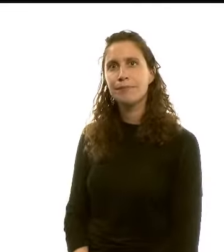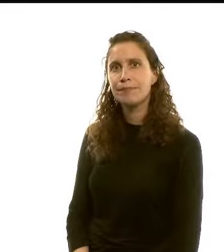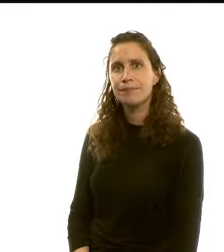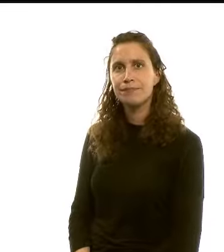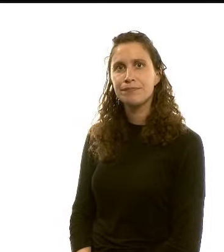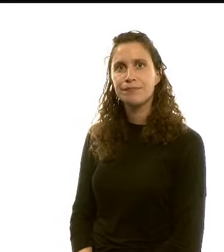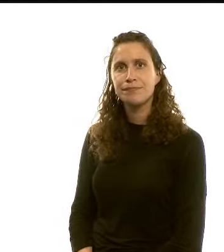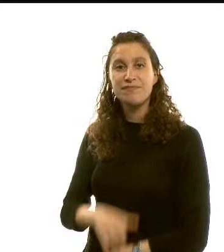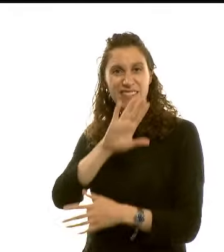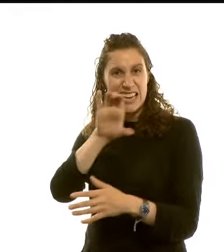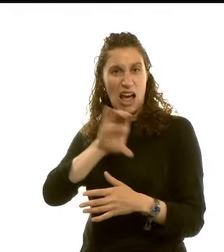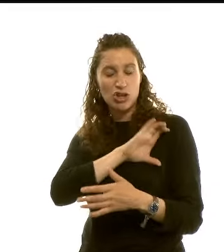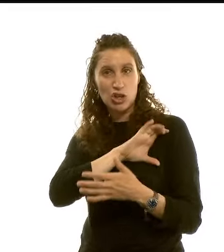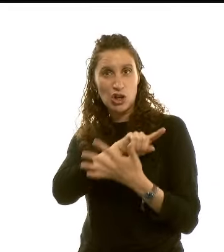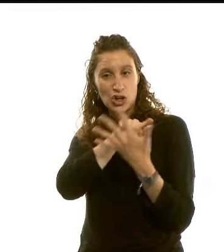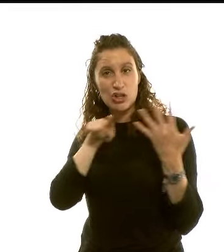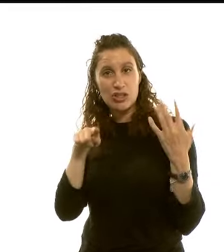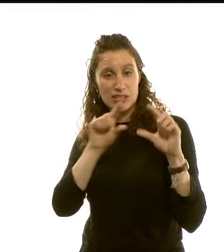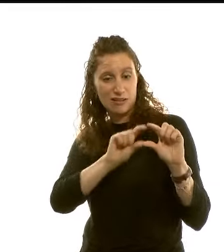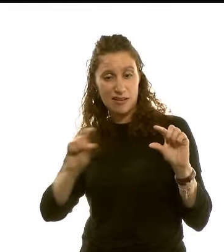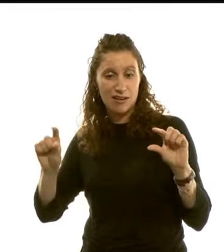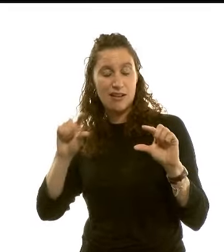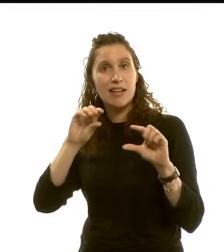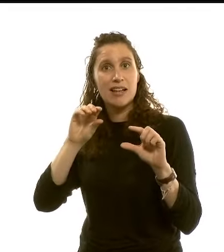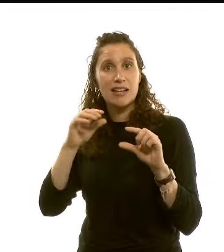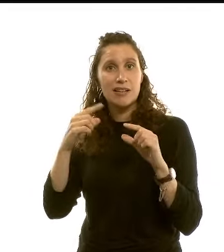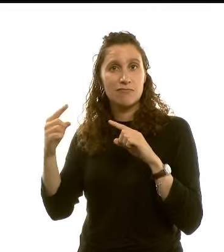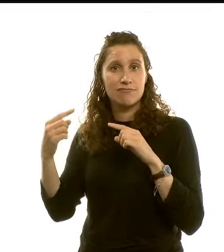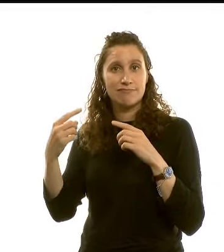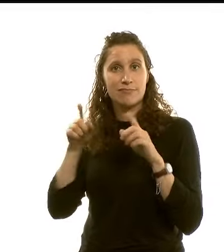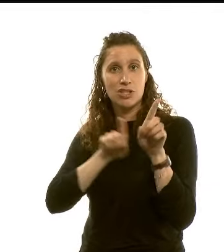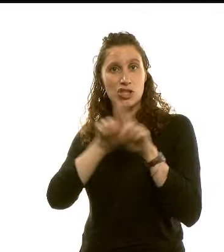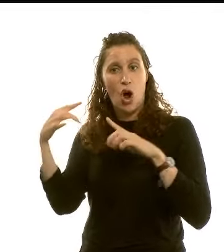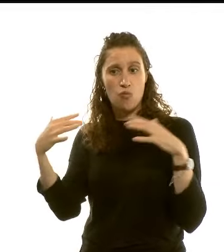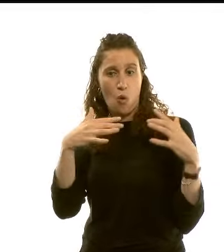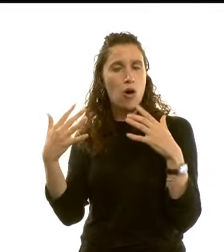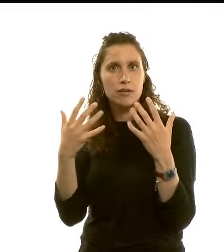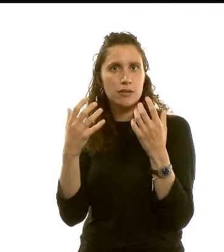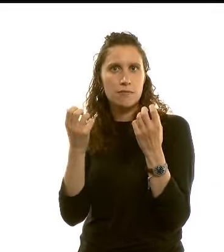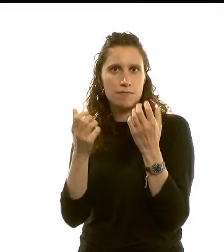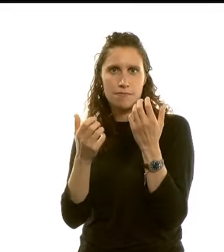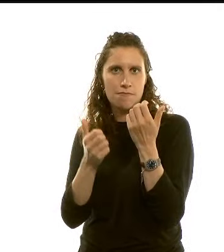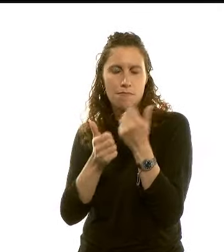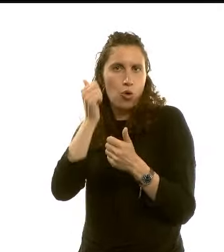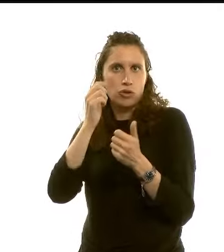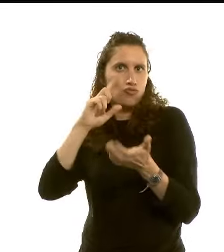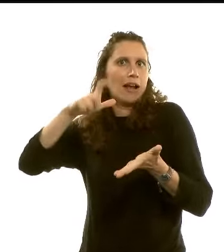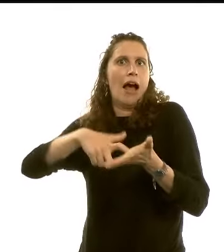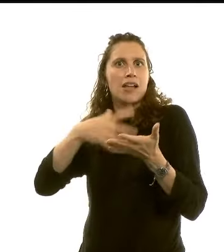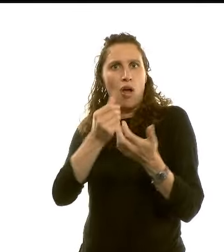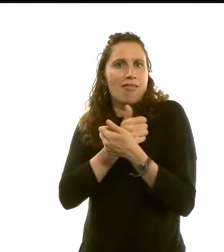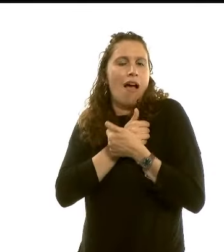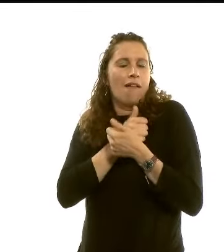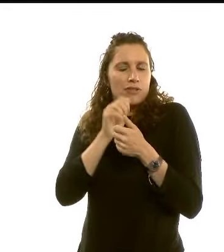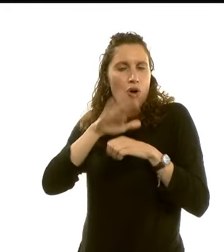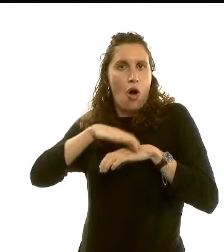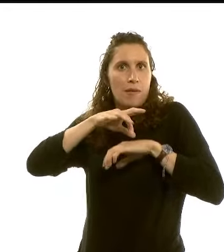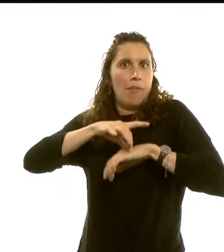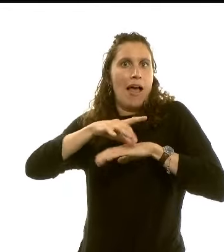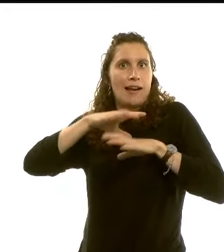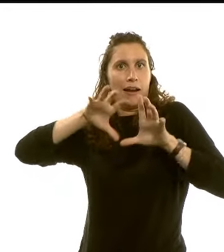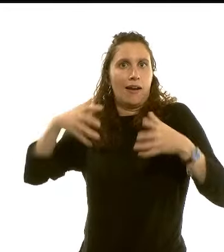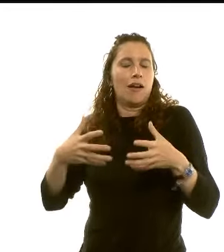The characters in the Star Wars galaxy, they're just some of the most beloved and recognizable on the planet ever. Madison, where do you even